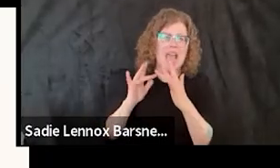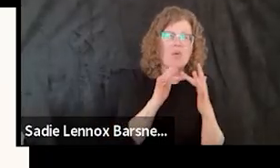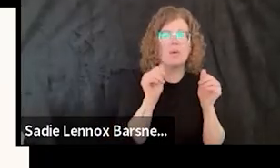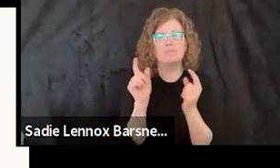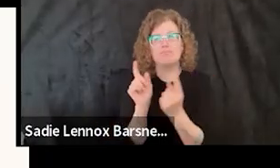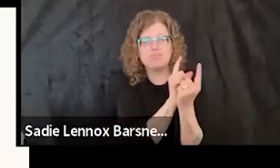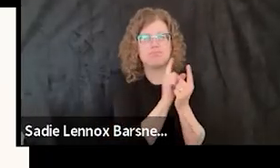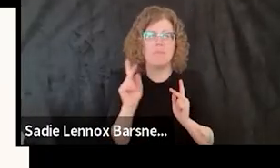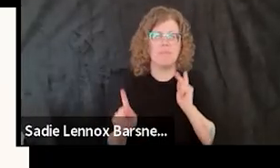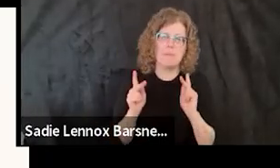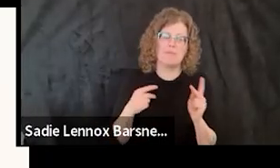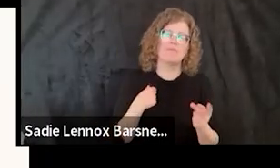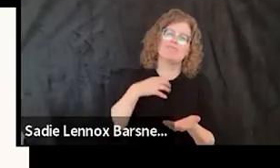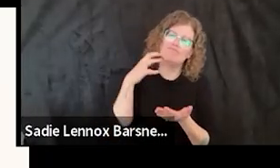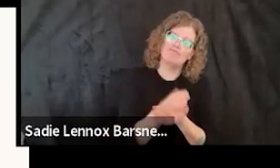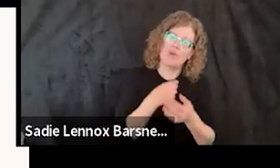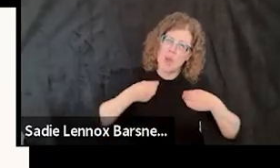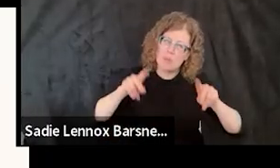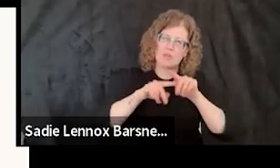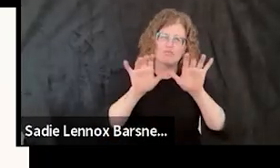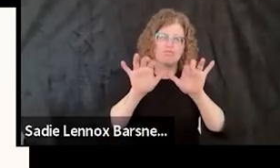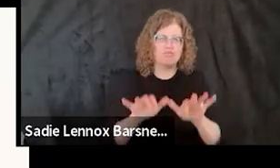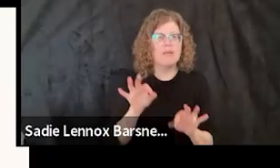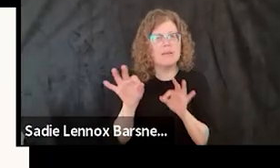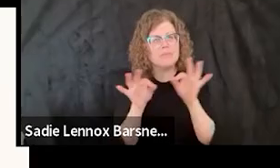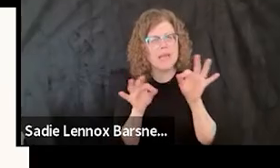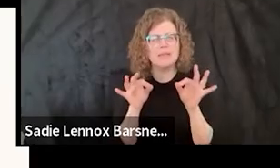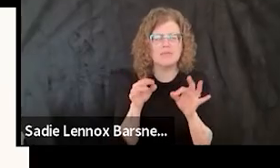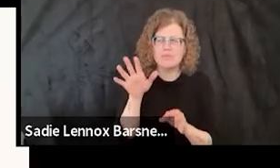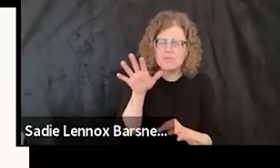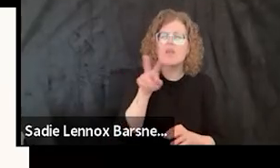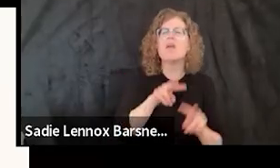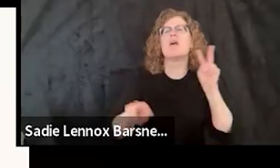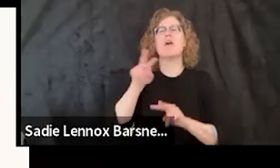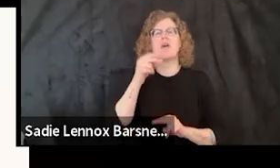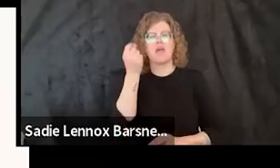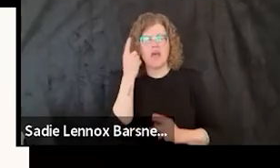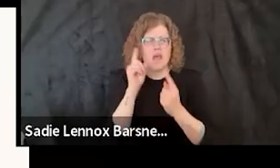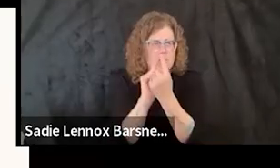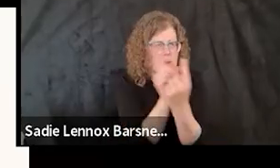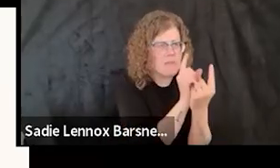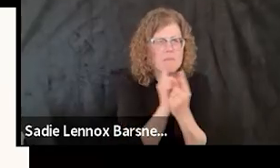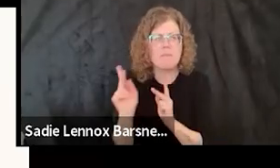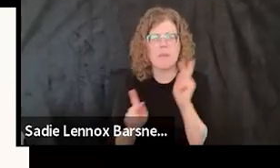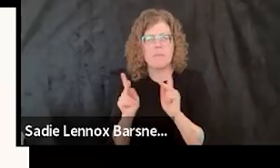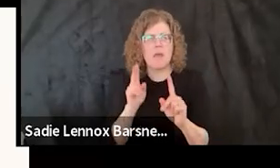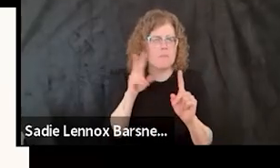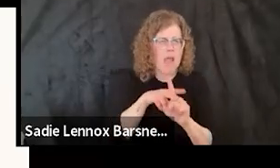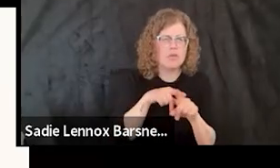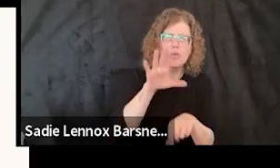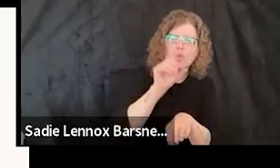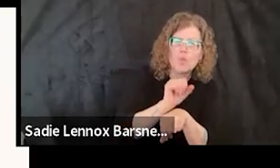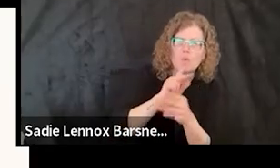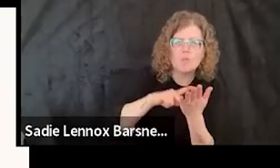relationships and how they'll be engaged or considered throughout the project, or why this project is important to them.